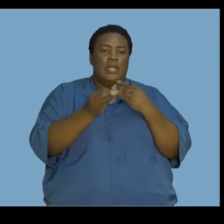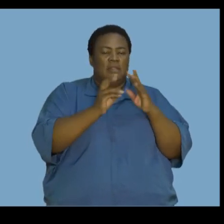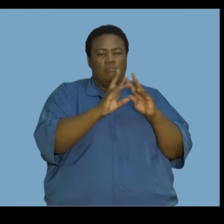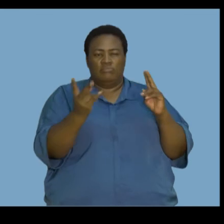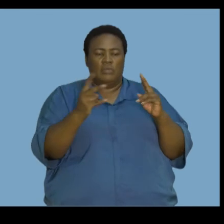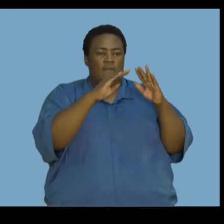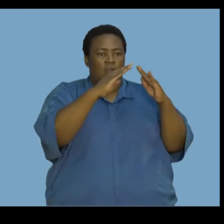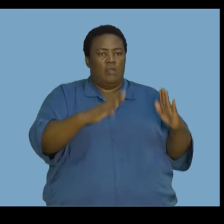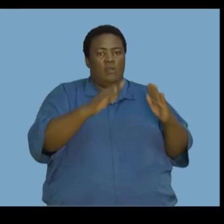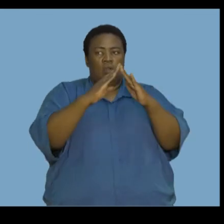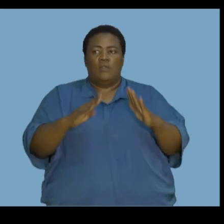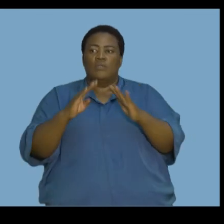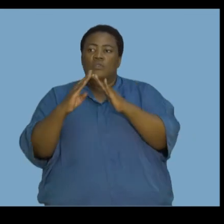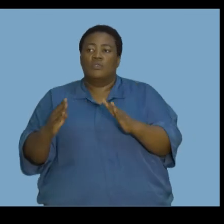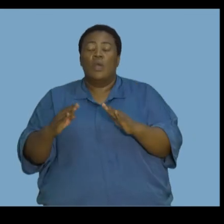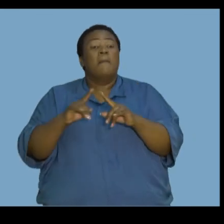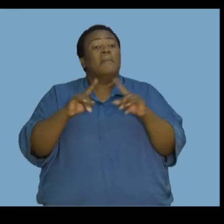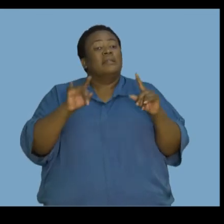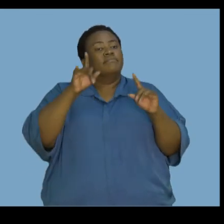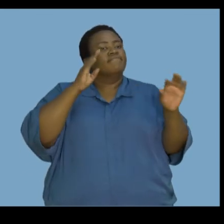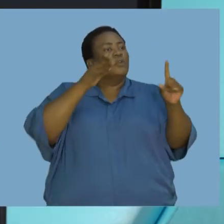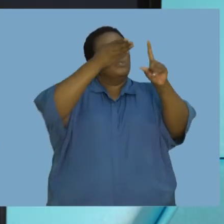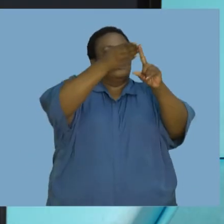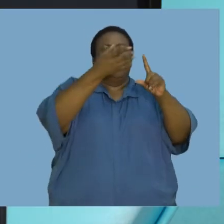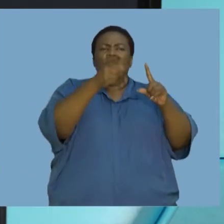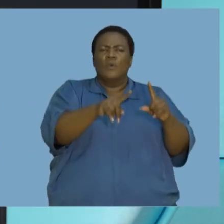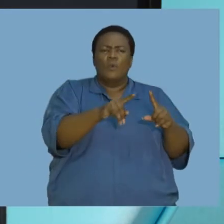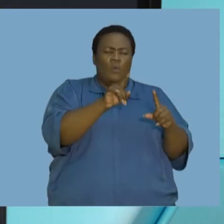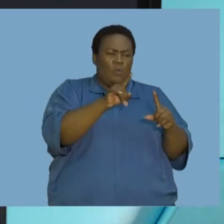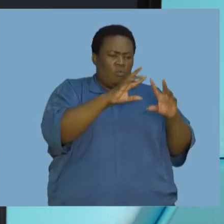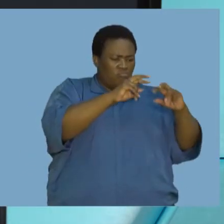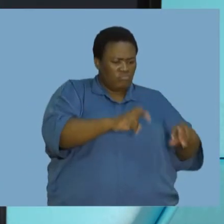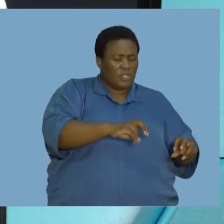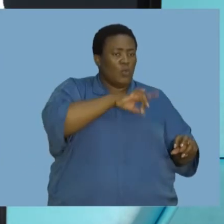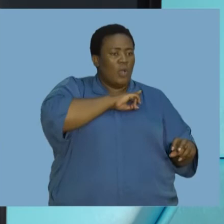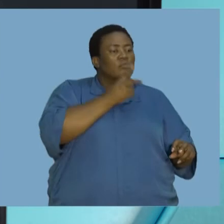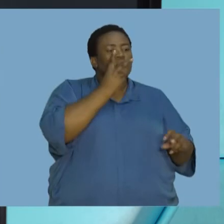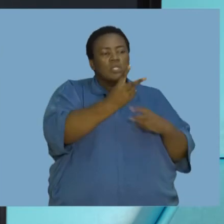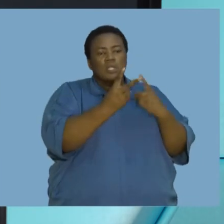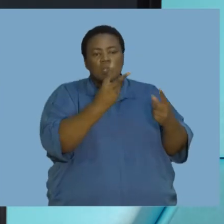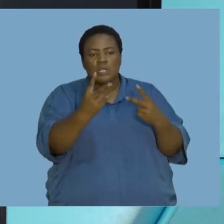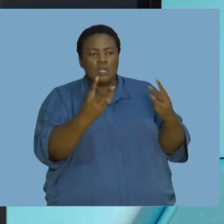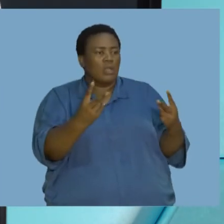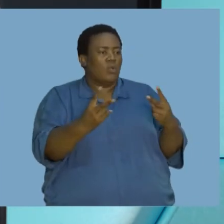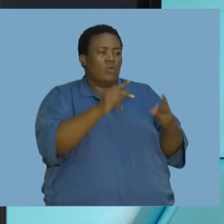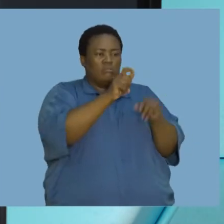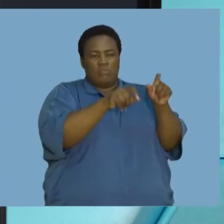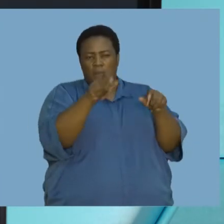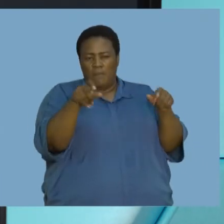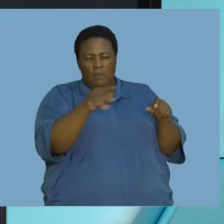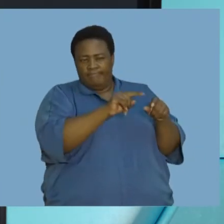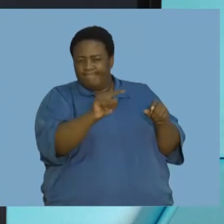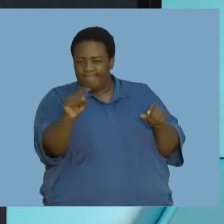that participated. So guys, the objective of the investigation was to look at the behavior of individuals or the 5 households in terms